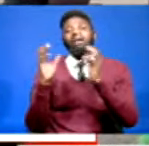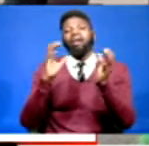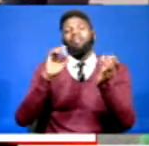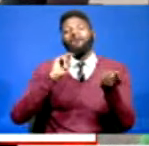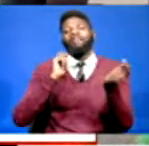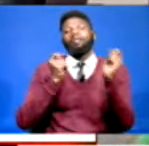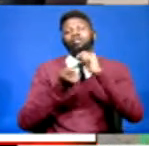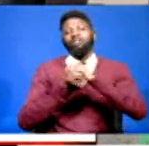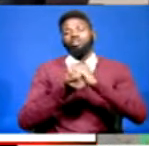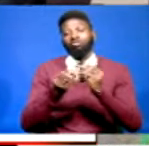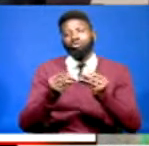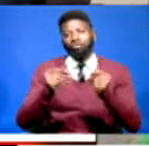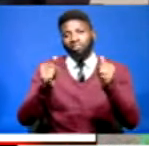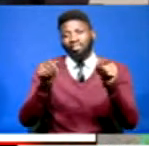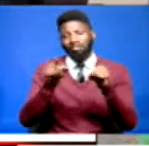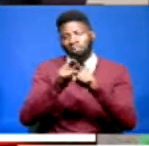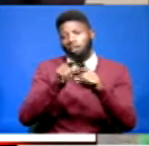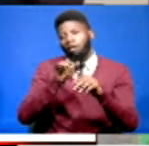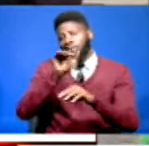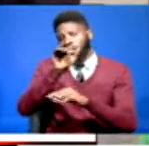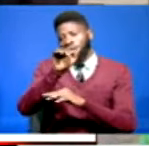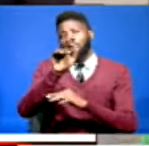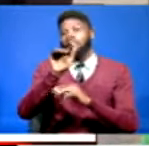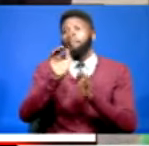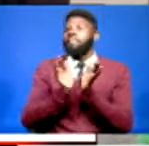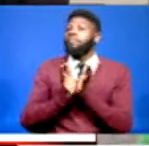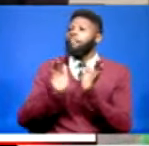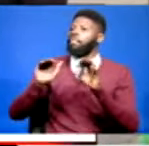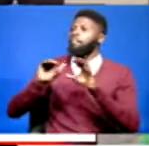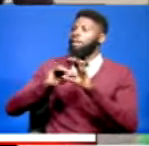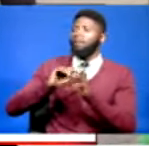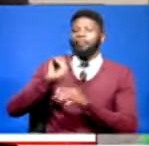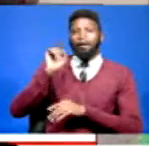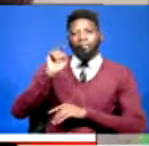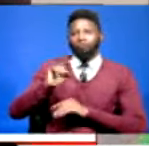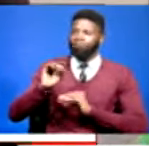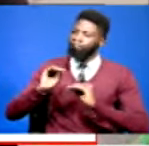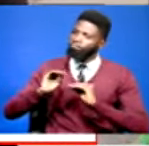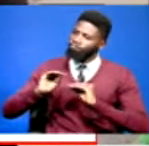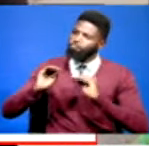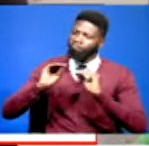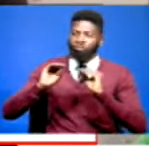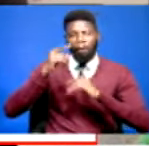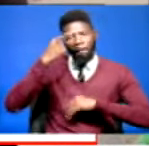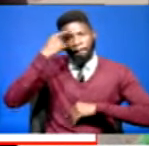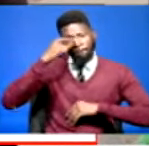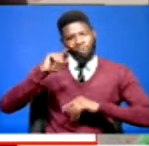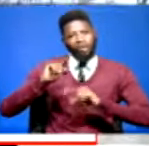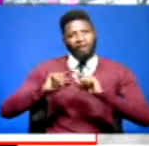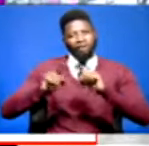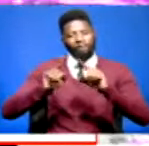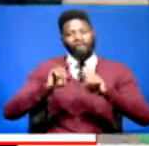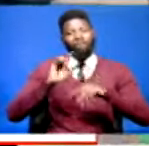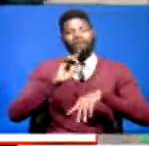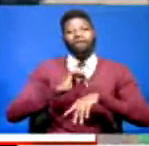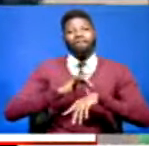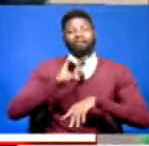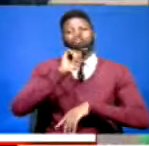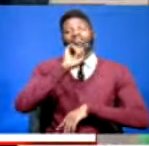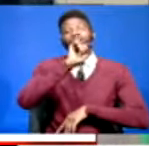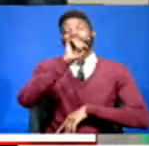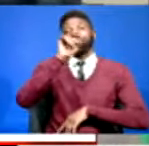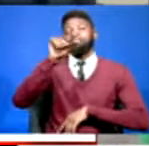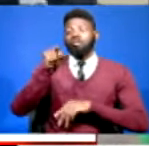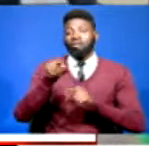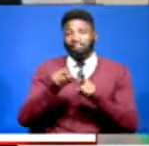on the various policies that are affecting the populace. The government has also talked about